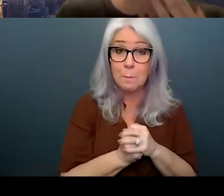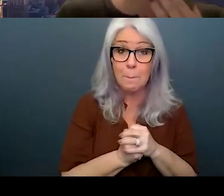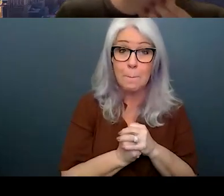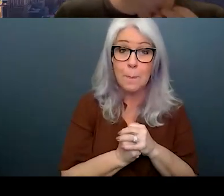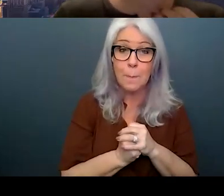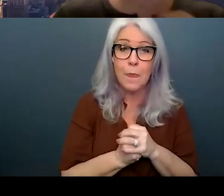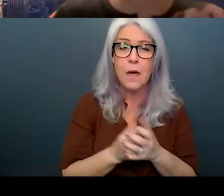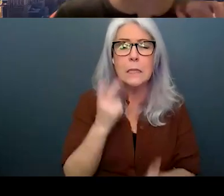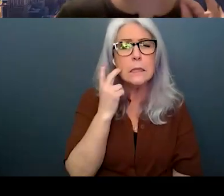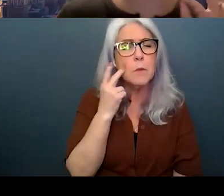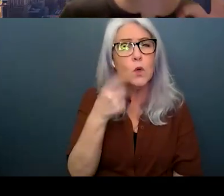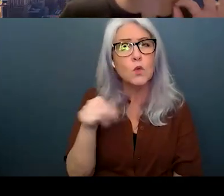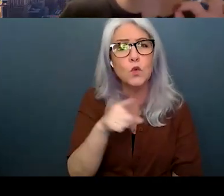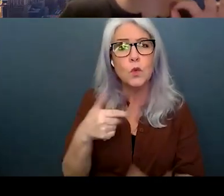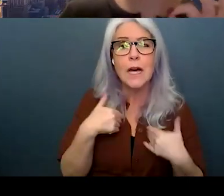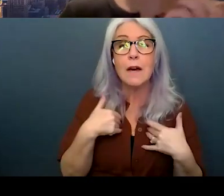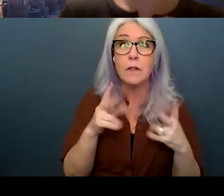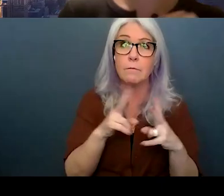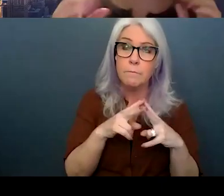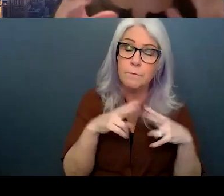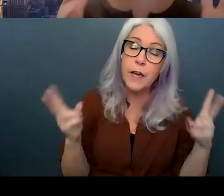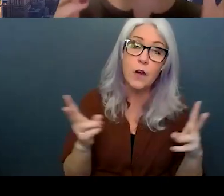If suppose you have a very specific